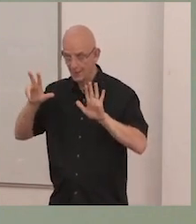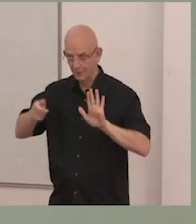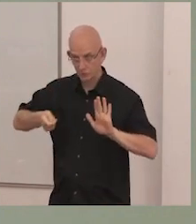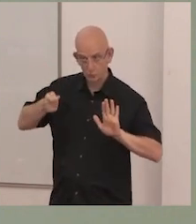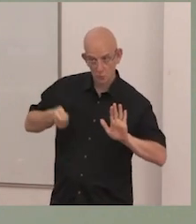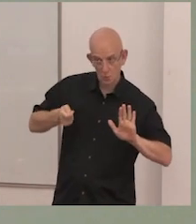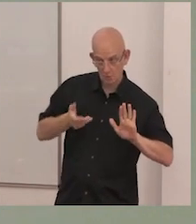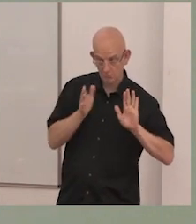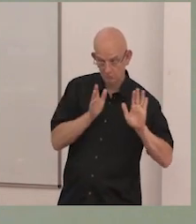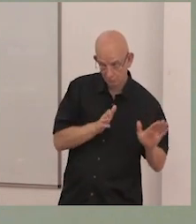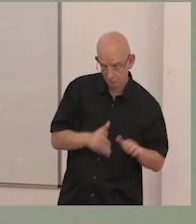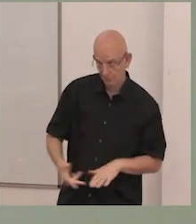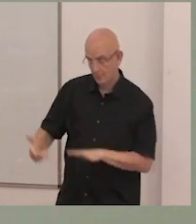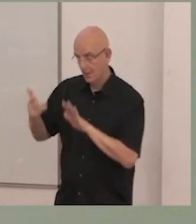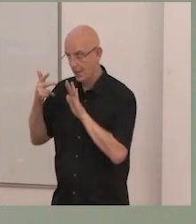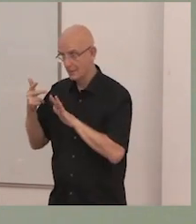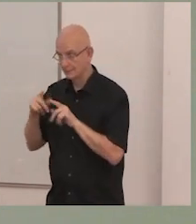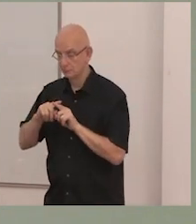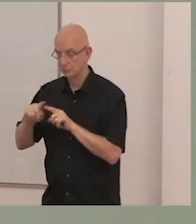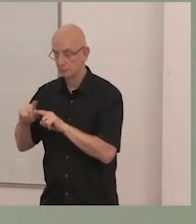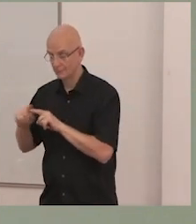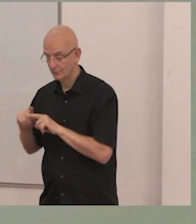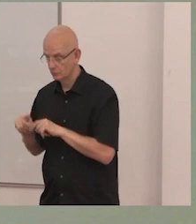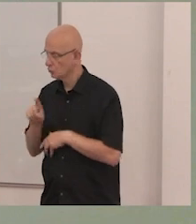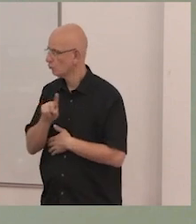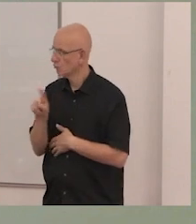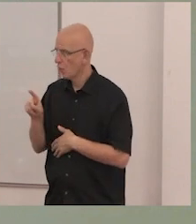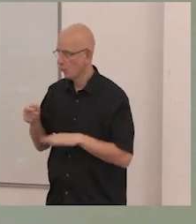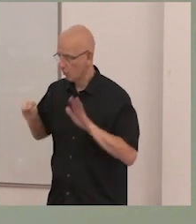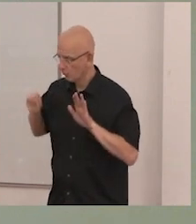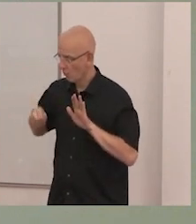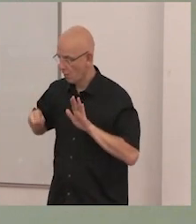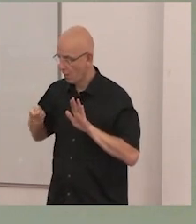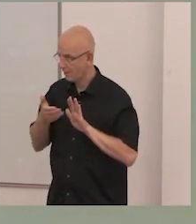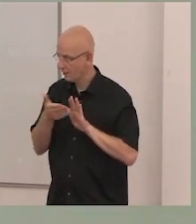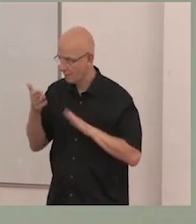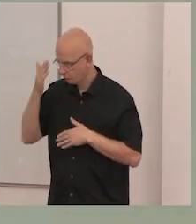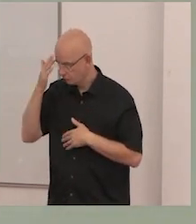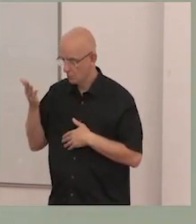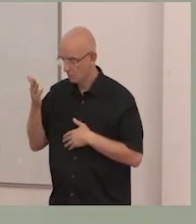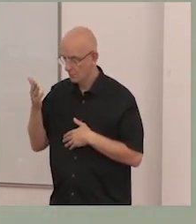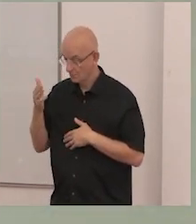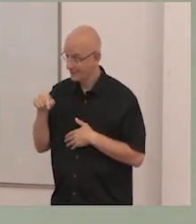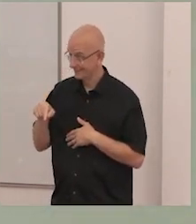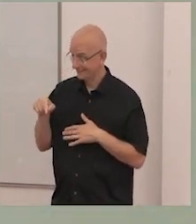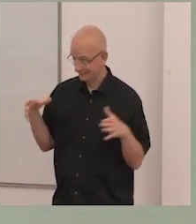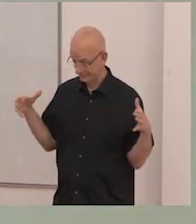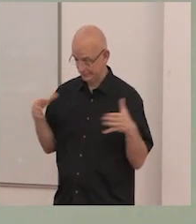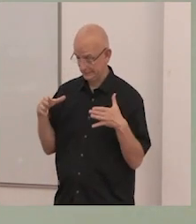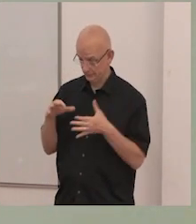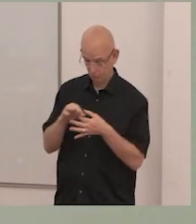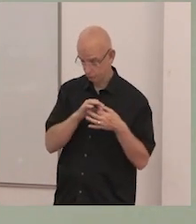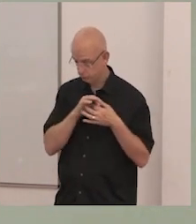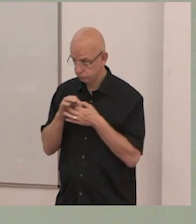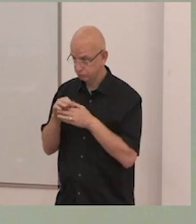are very important, equally important, I should say. And we had our gurus, we had